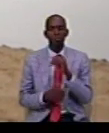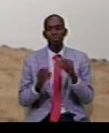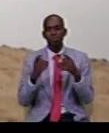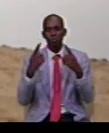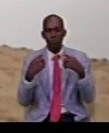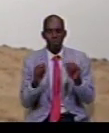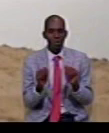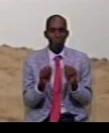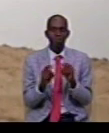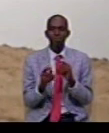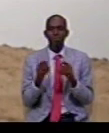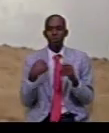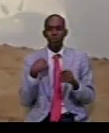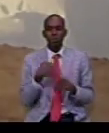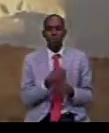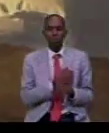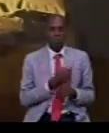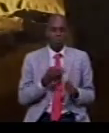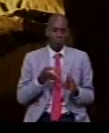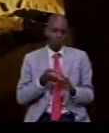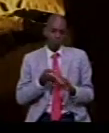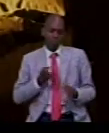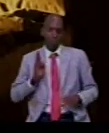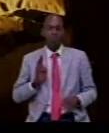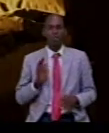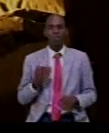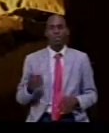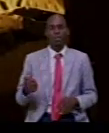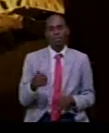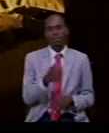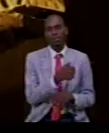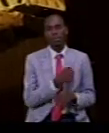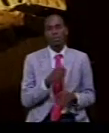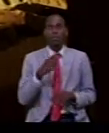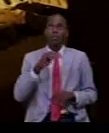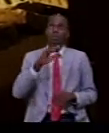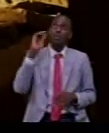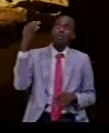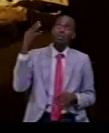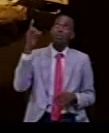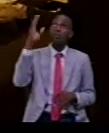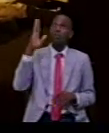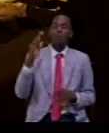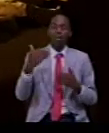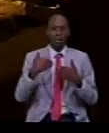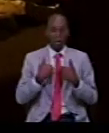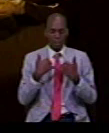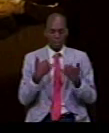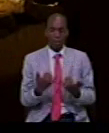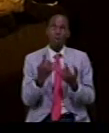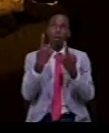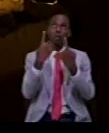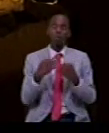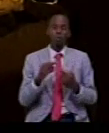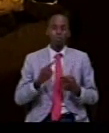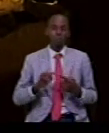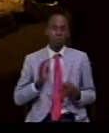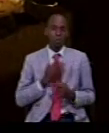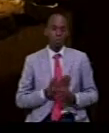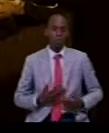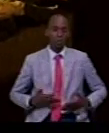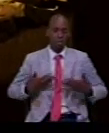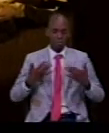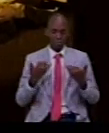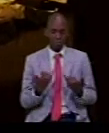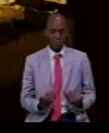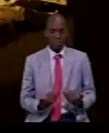temptation, we keep ourselves away. The grace of God has now come into our lives, and things are